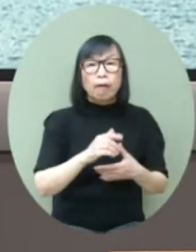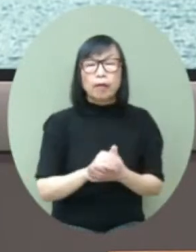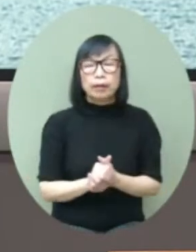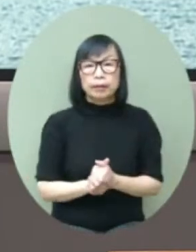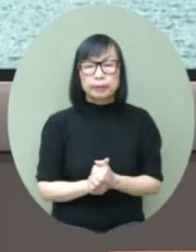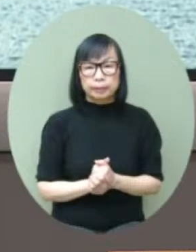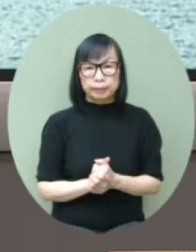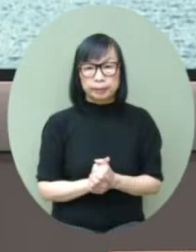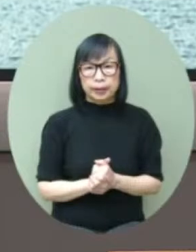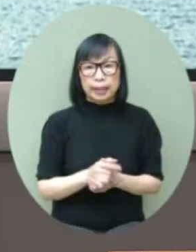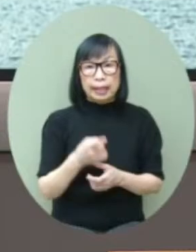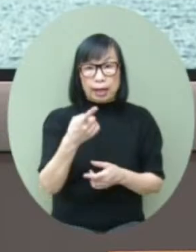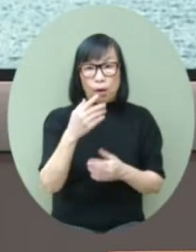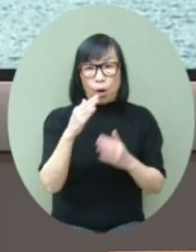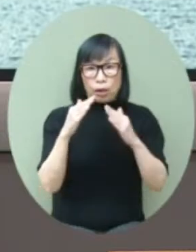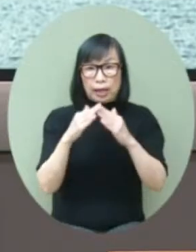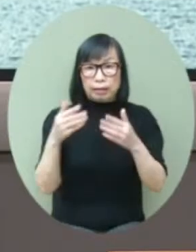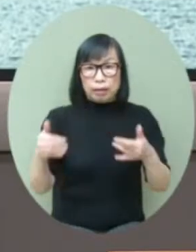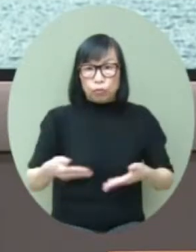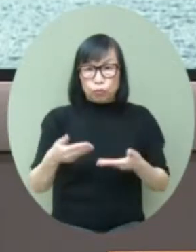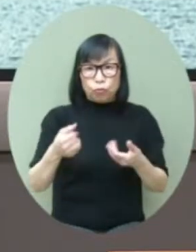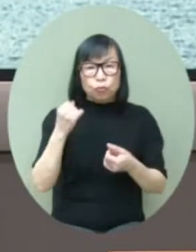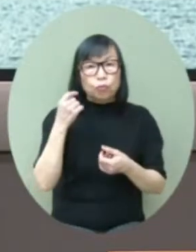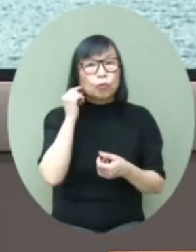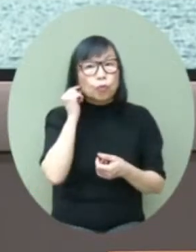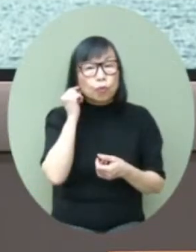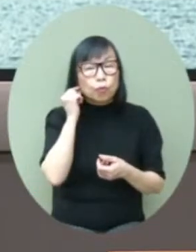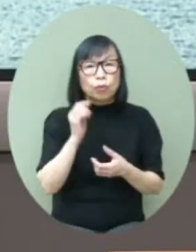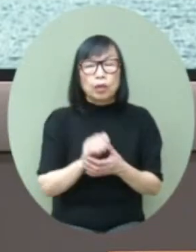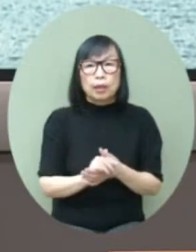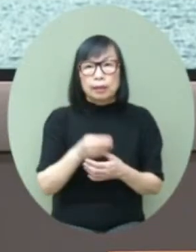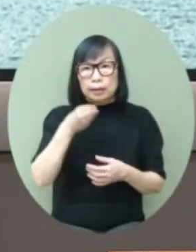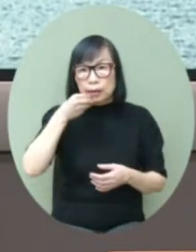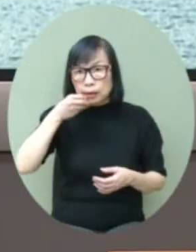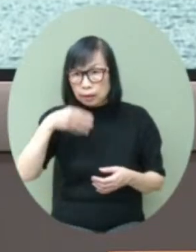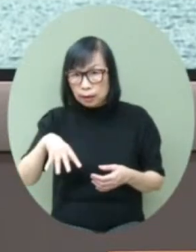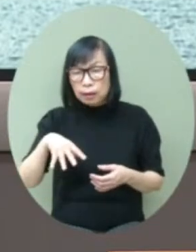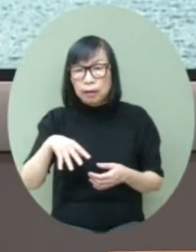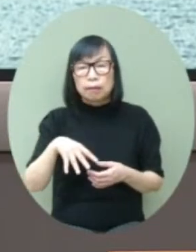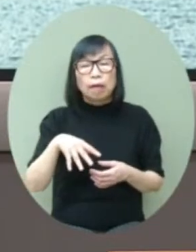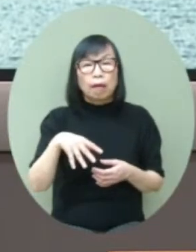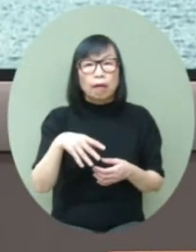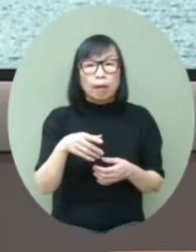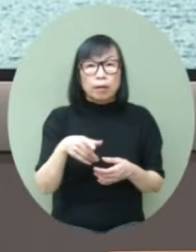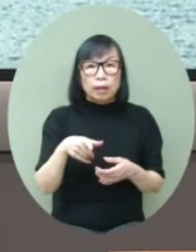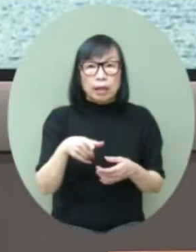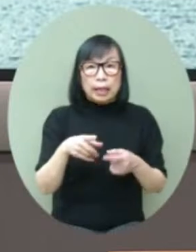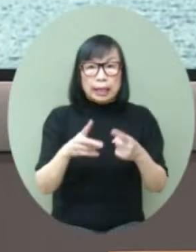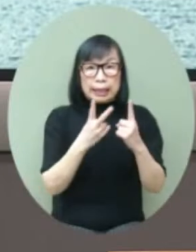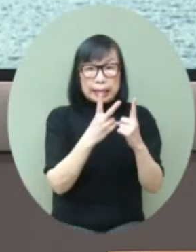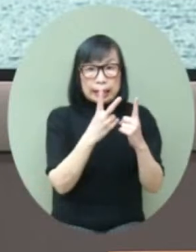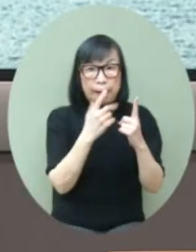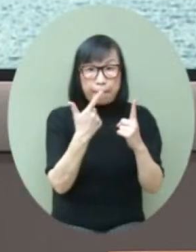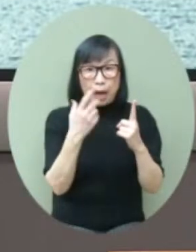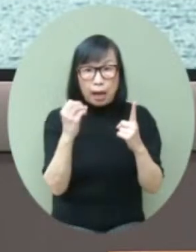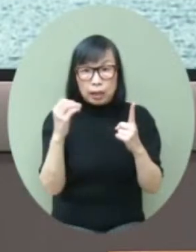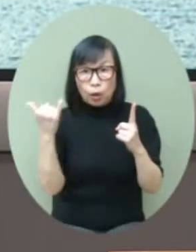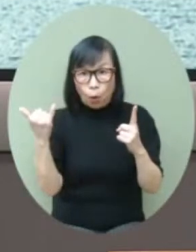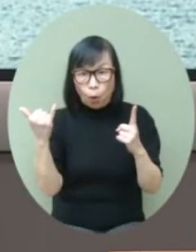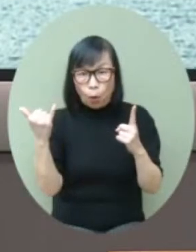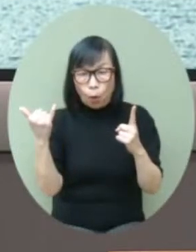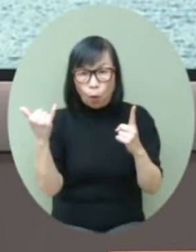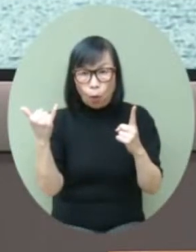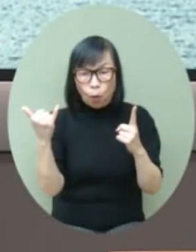67-year-old female living in Feng Fai Terrace in Happy Valley, a housewife, and together with